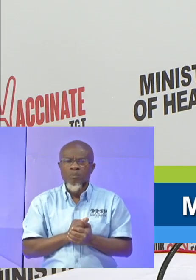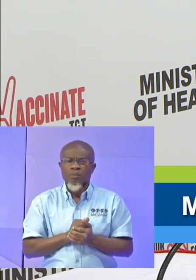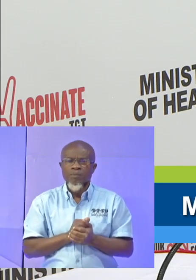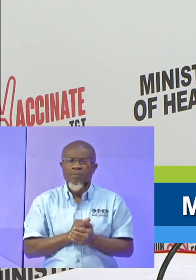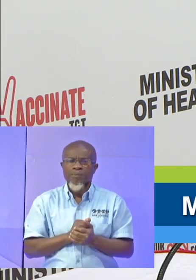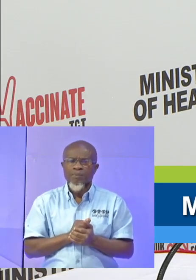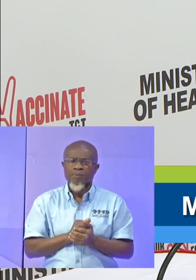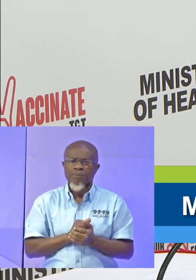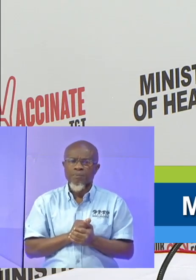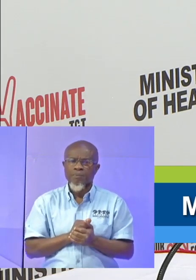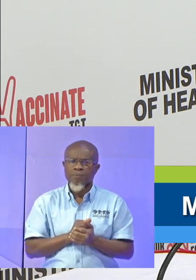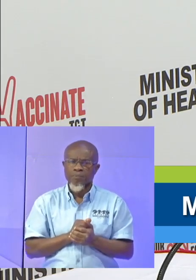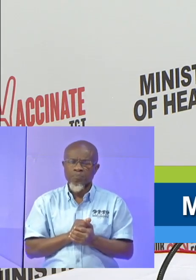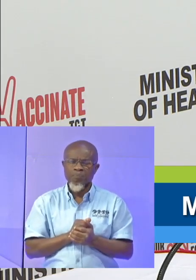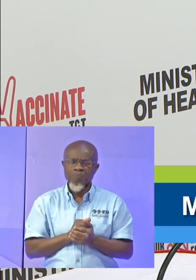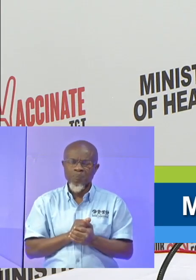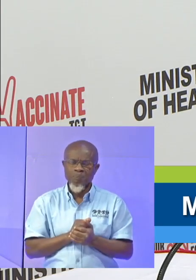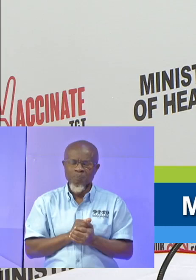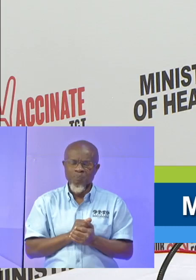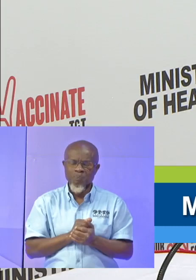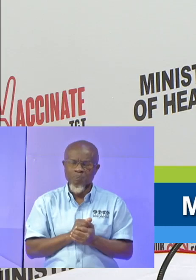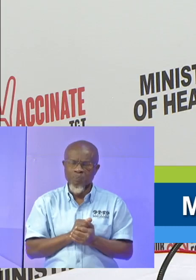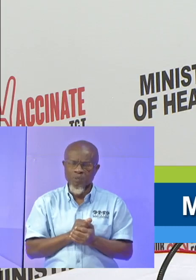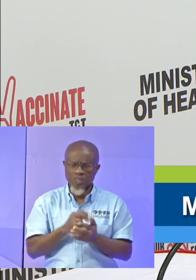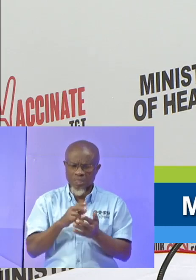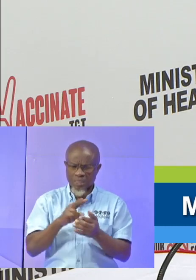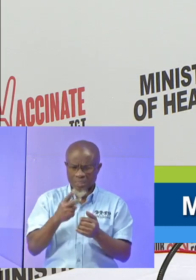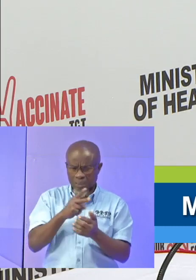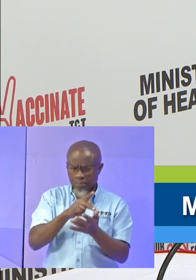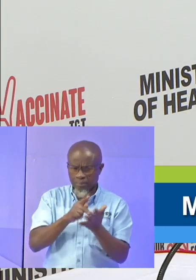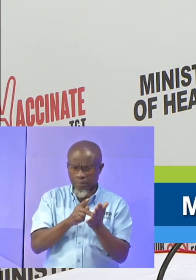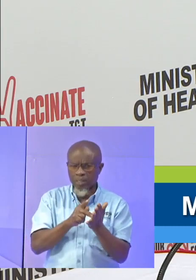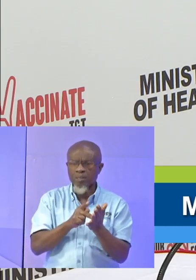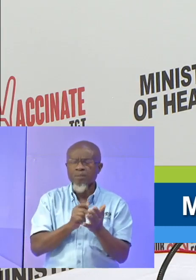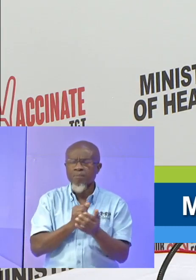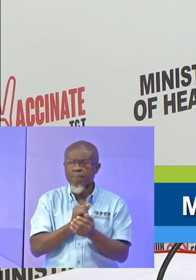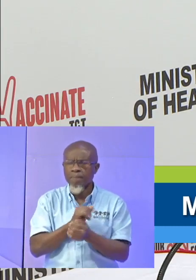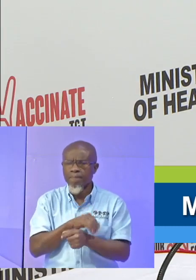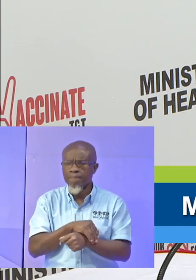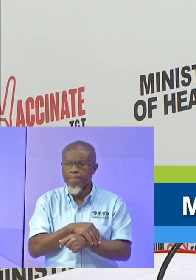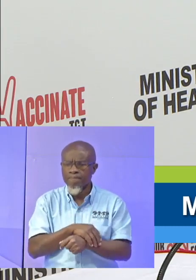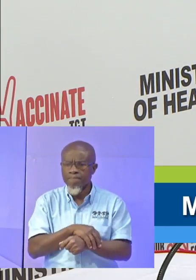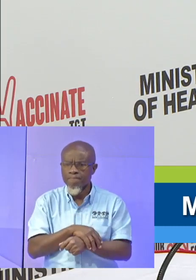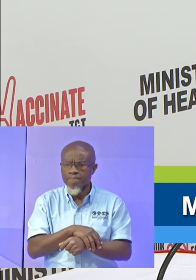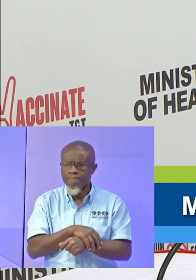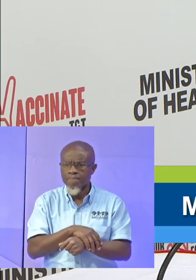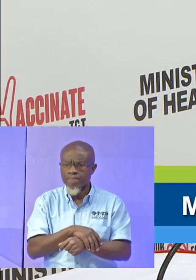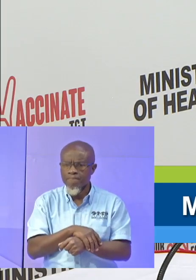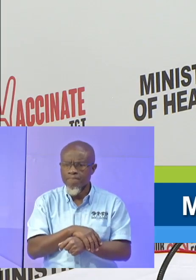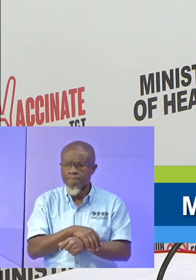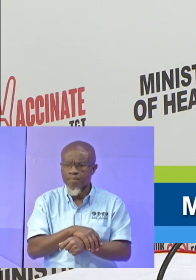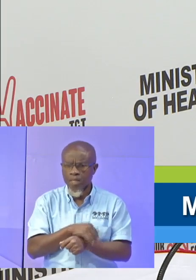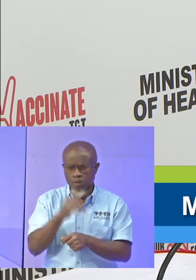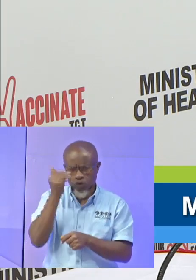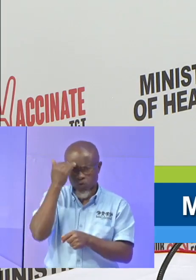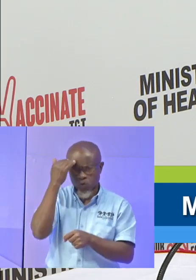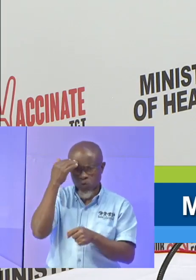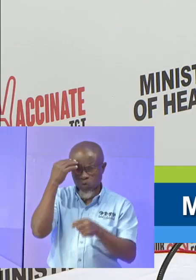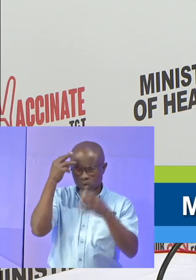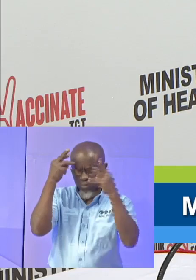So we will Yes, come back. sorry about that. Yes, so Yeah, the sure. second Yeah, go part ahead. of the question, sorry, the second part of the question, I know Minister